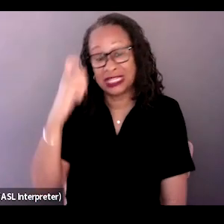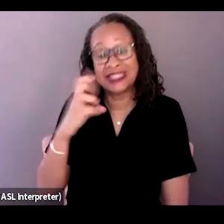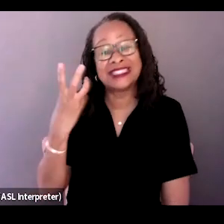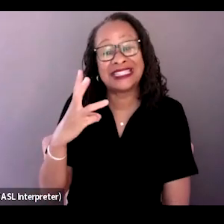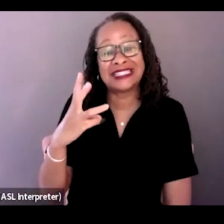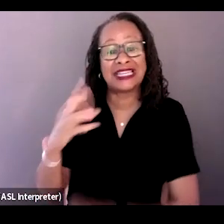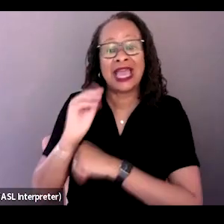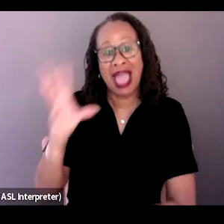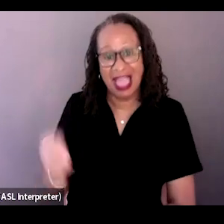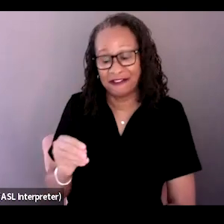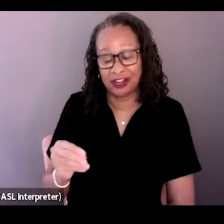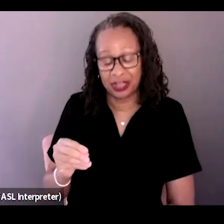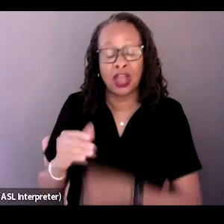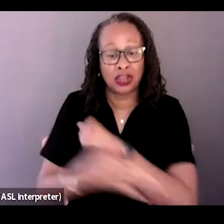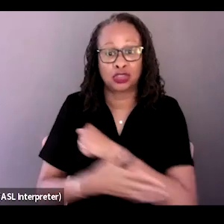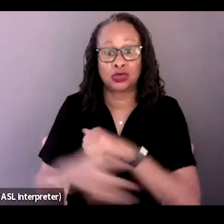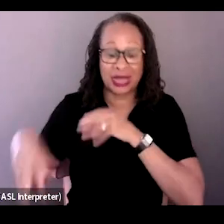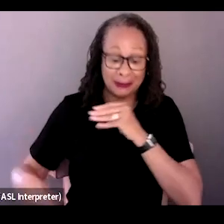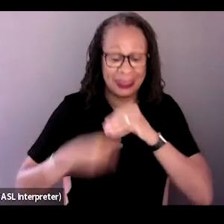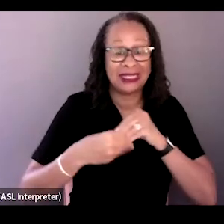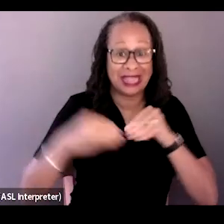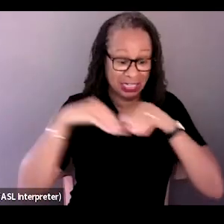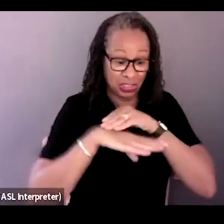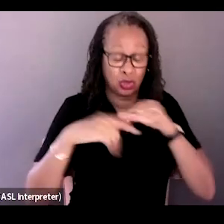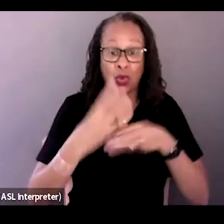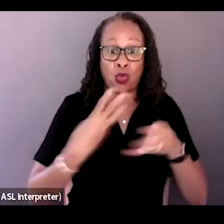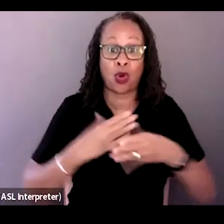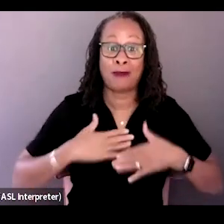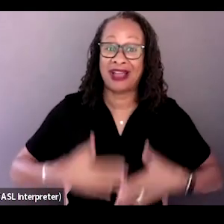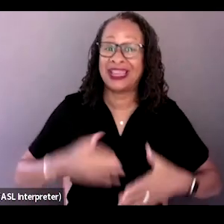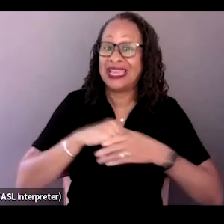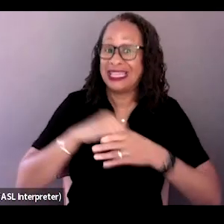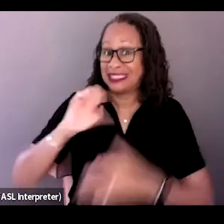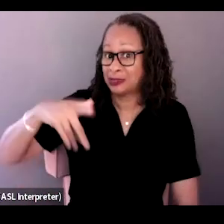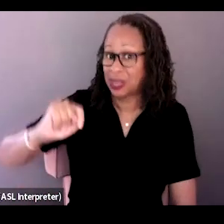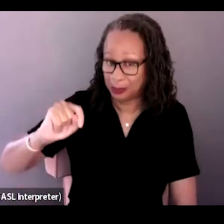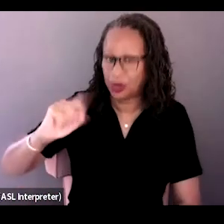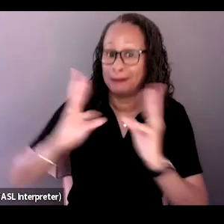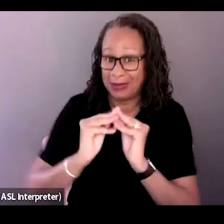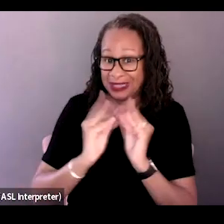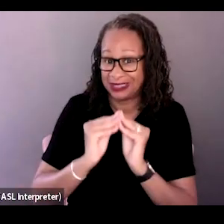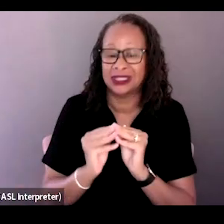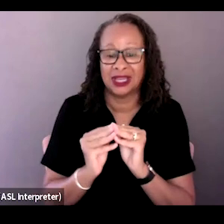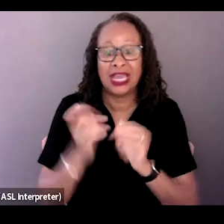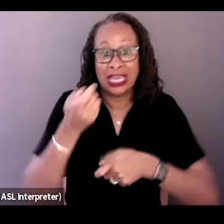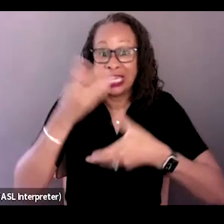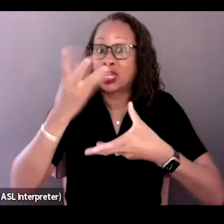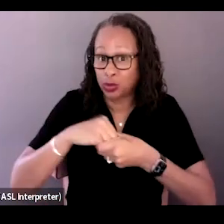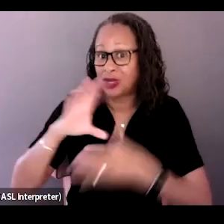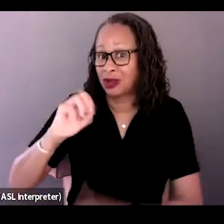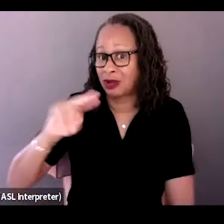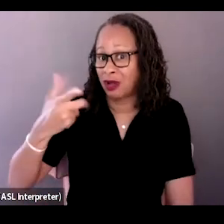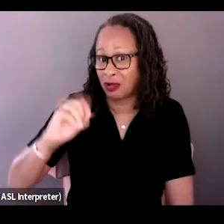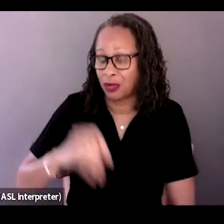were admitted to the world body in that September top, including Congo. Now, what that